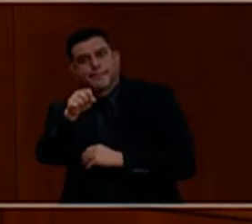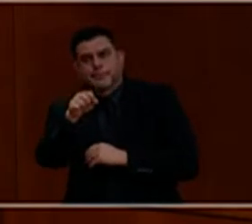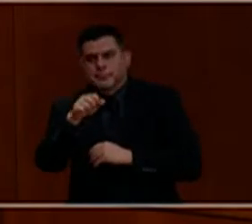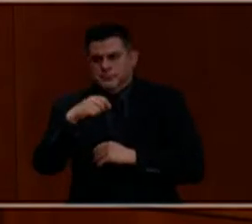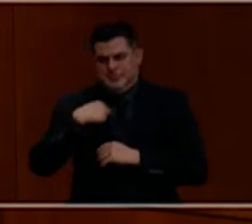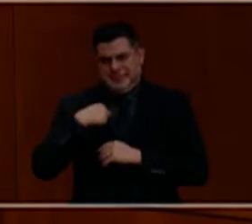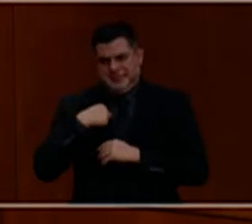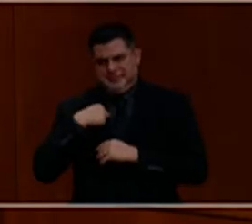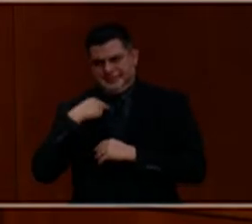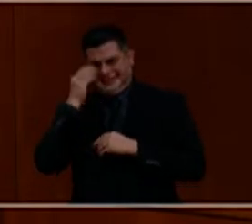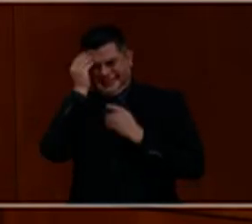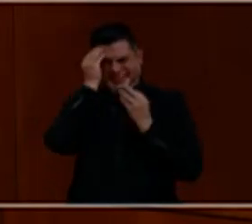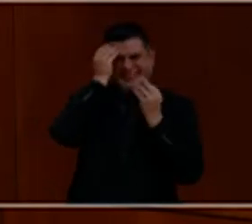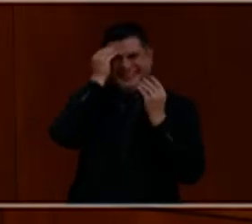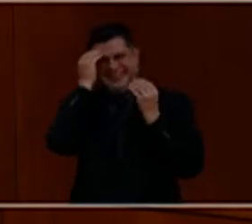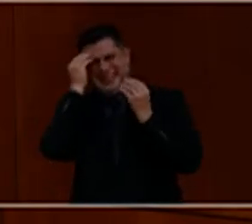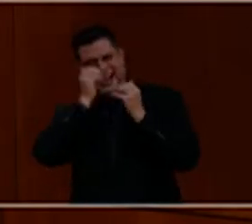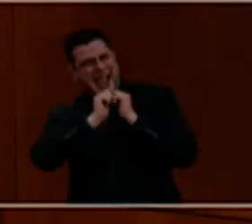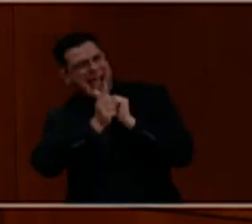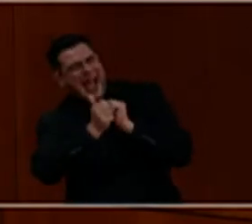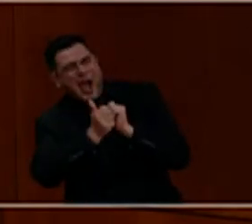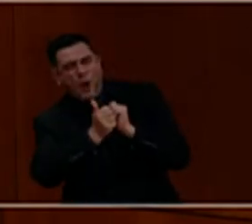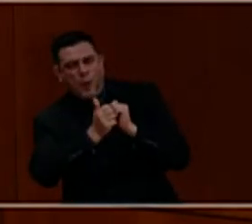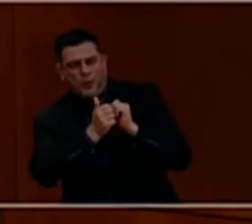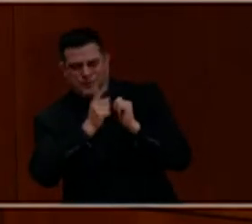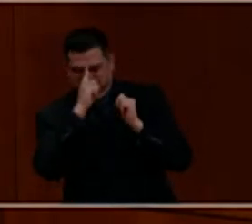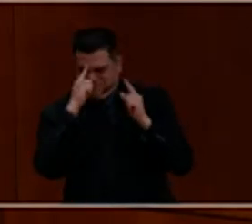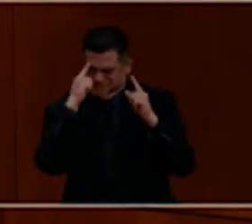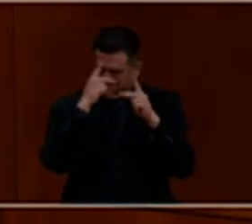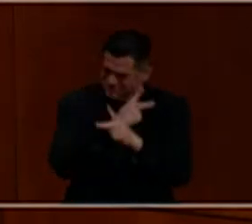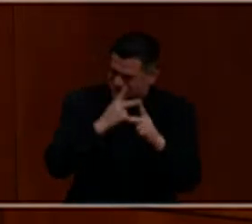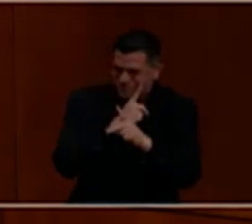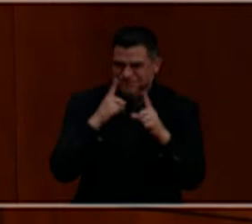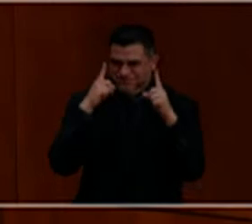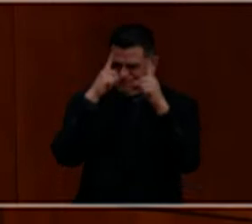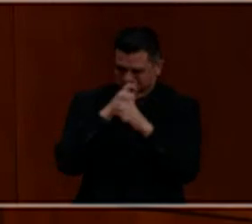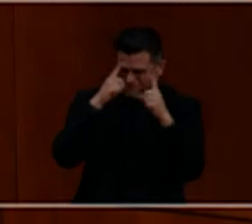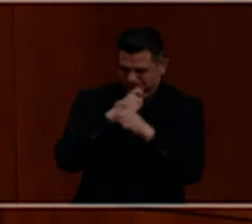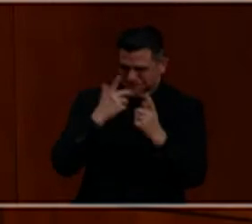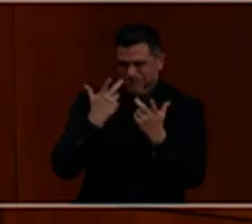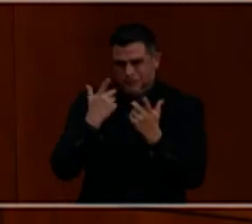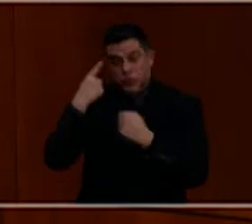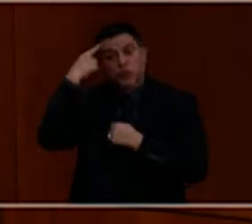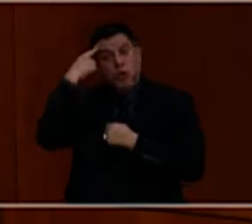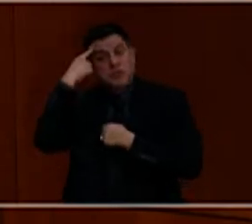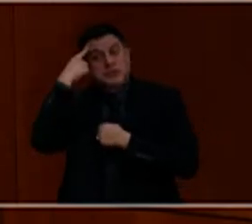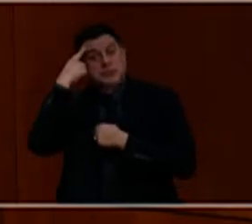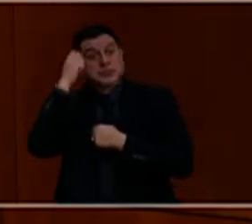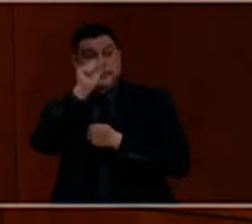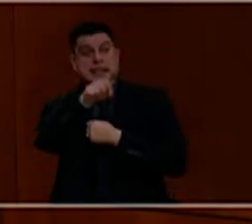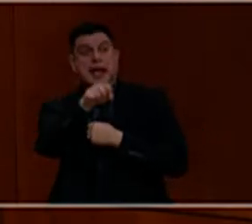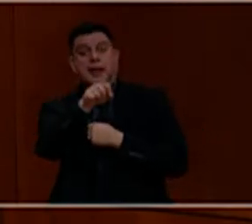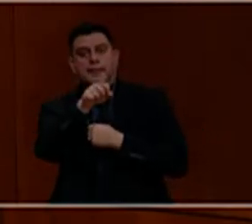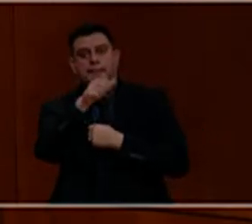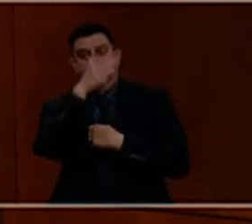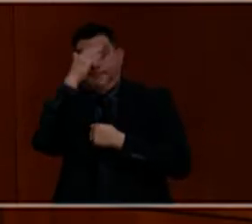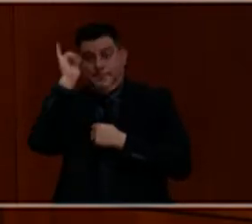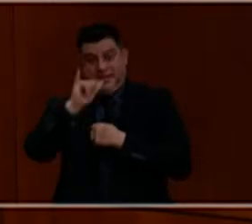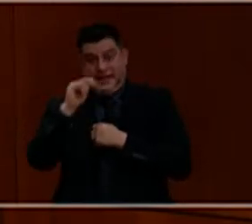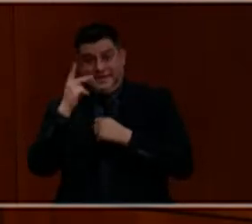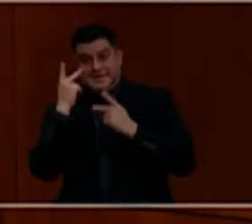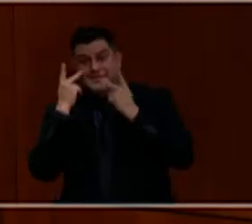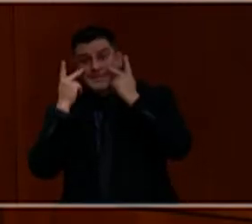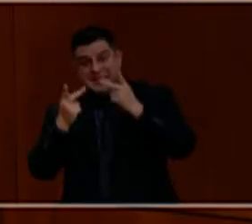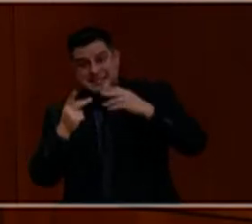And for the longest time, we thought we had our thumb on it because we had returned from Key West mid-February, right where the